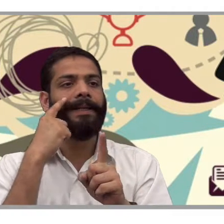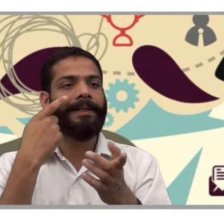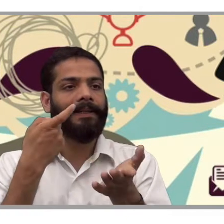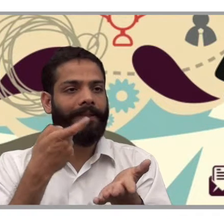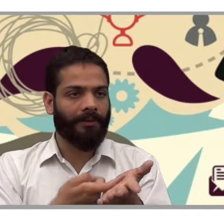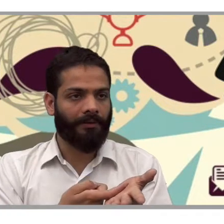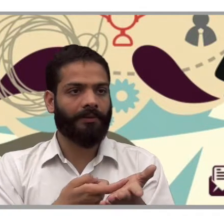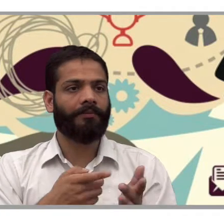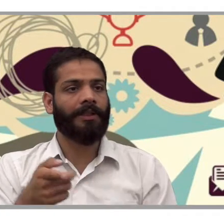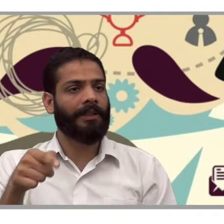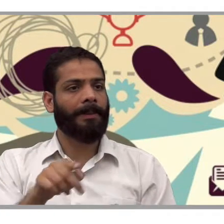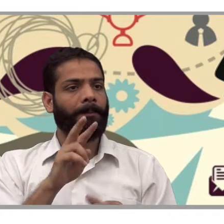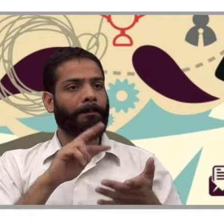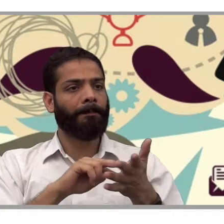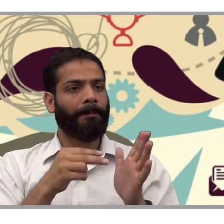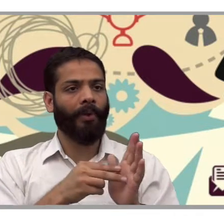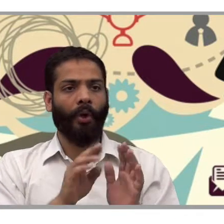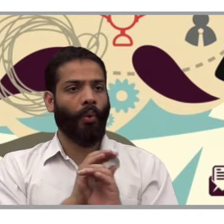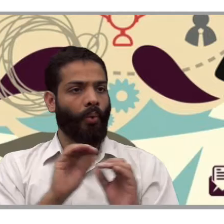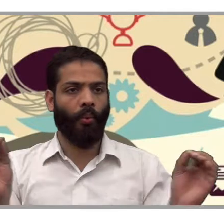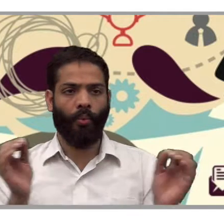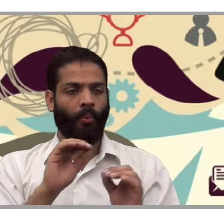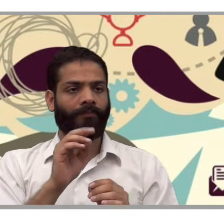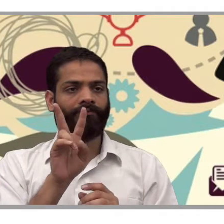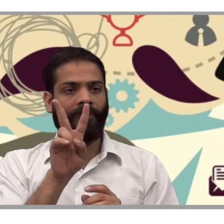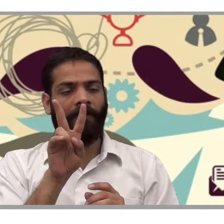where you locate the sign for the park first,